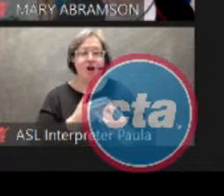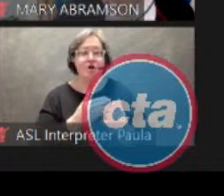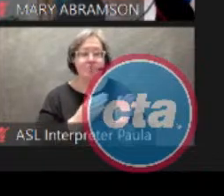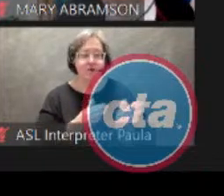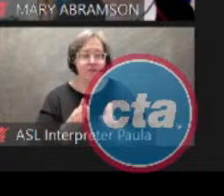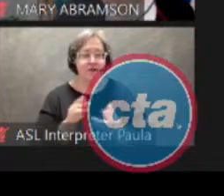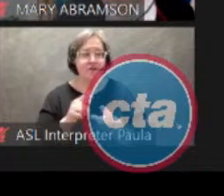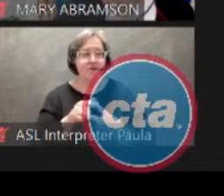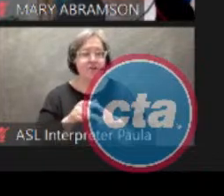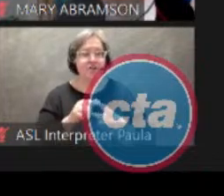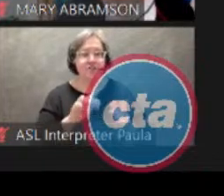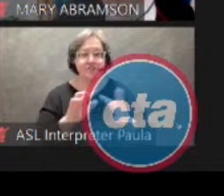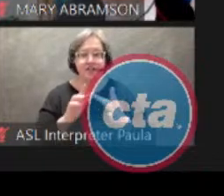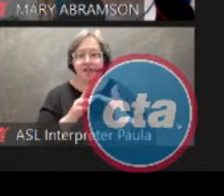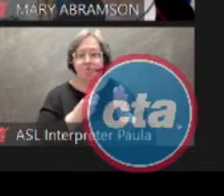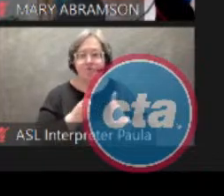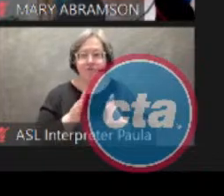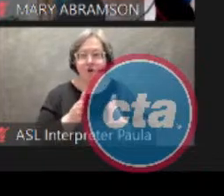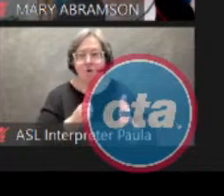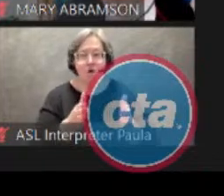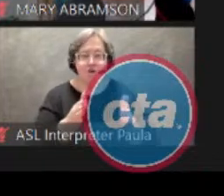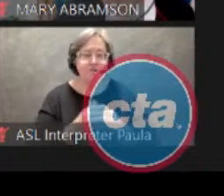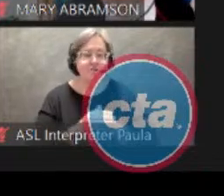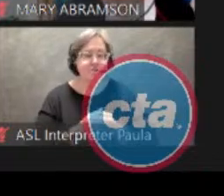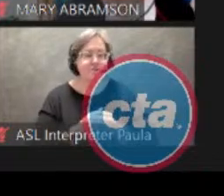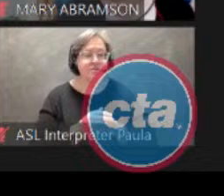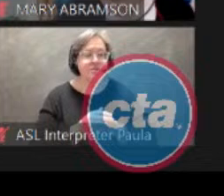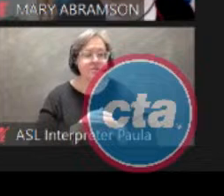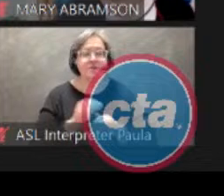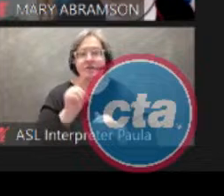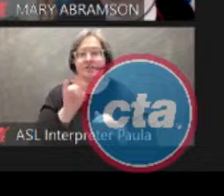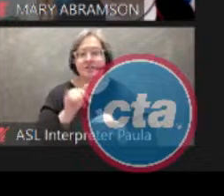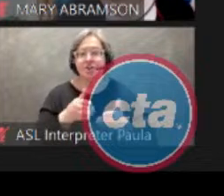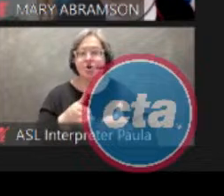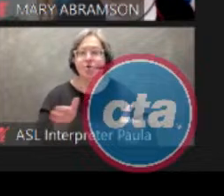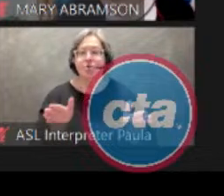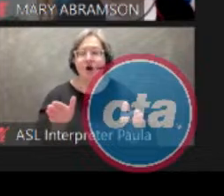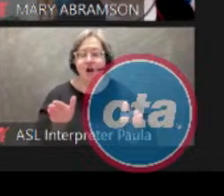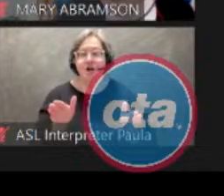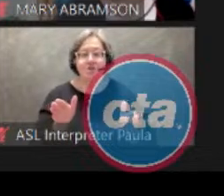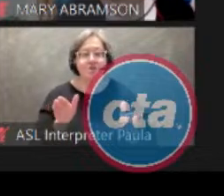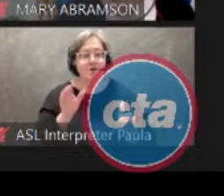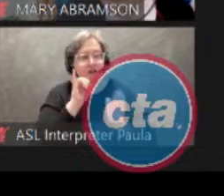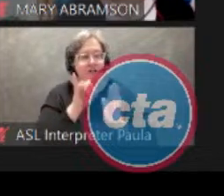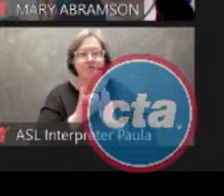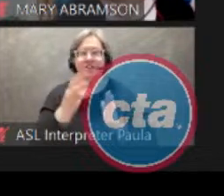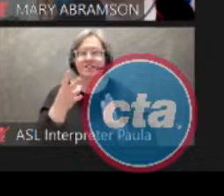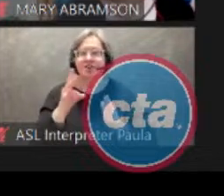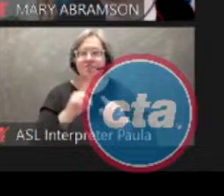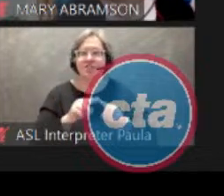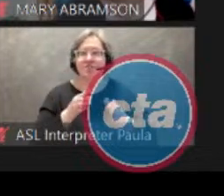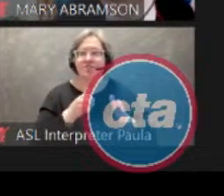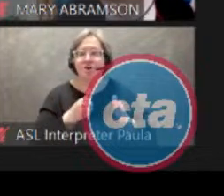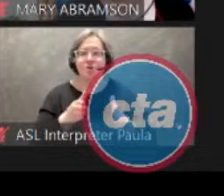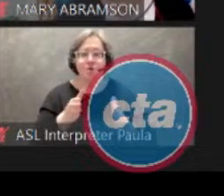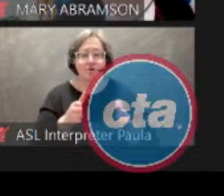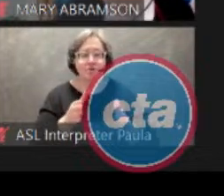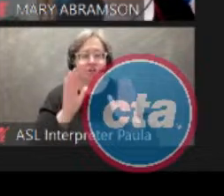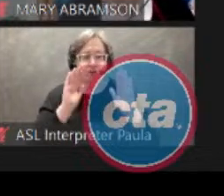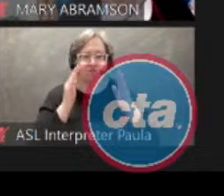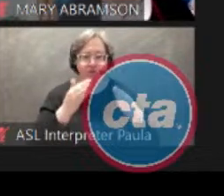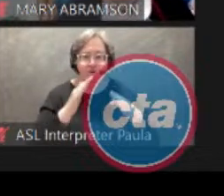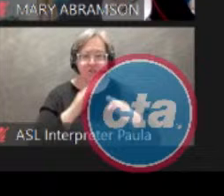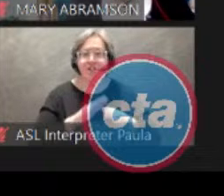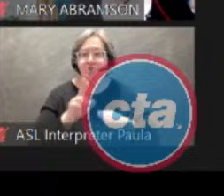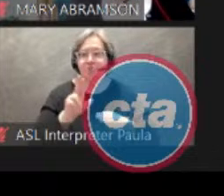network of corridors. So it's a citywide identification of 17 corridors to focus bus priority infrastructure on.